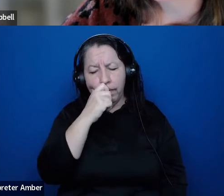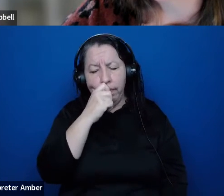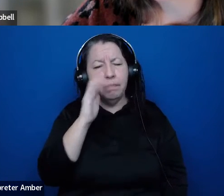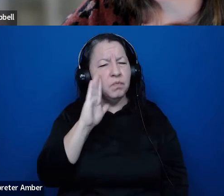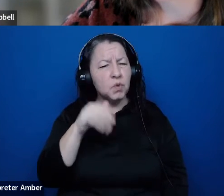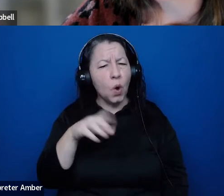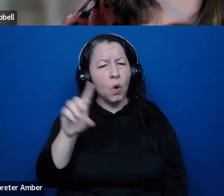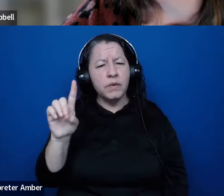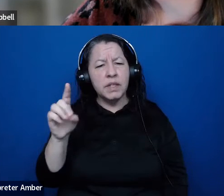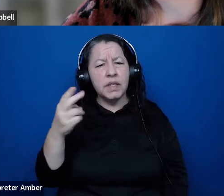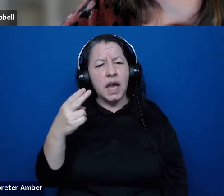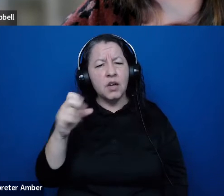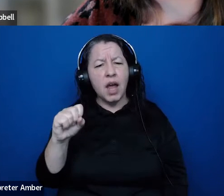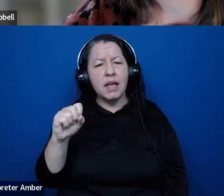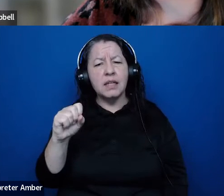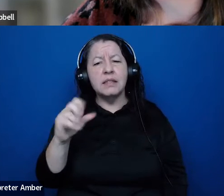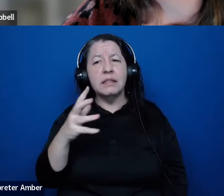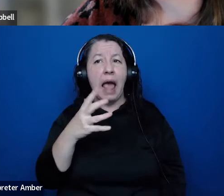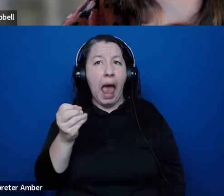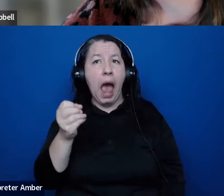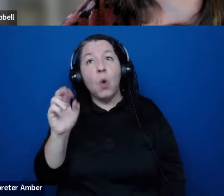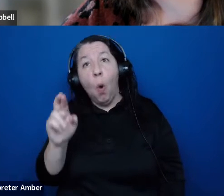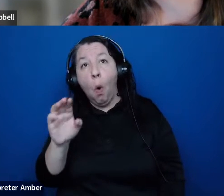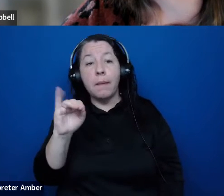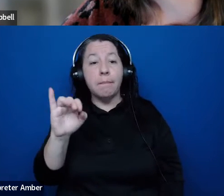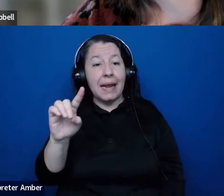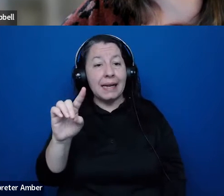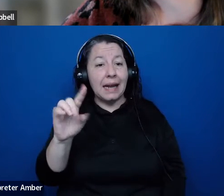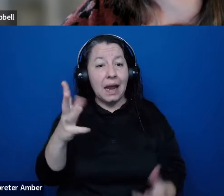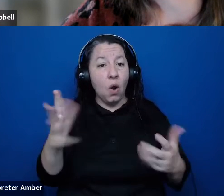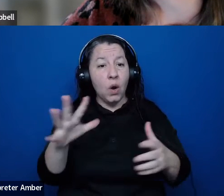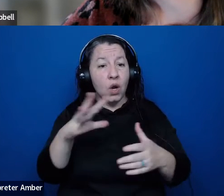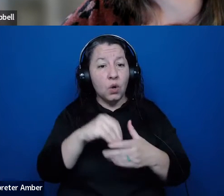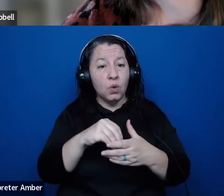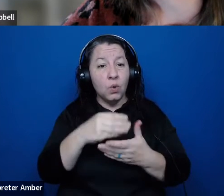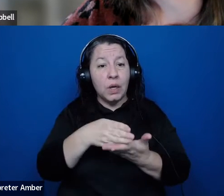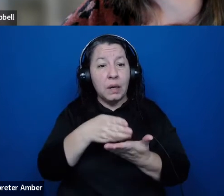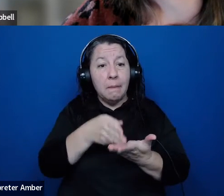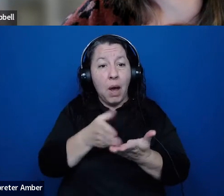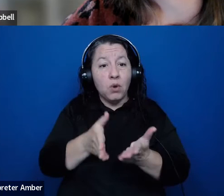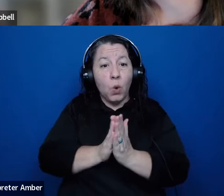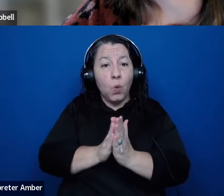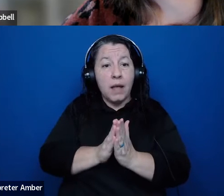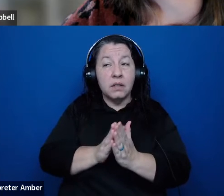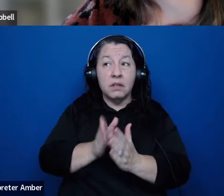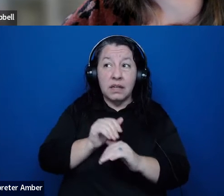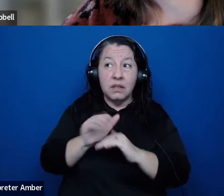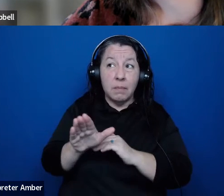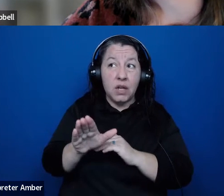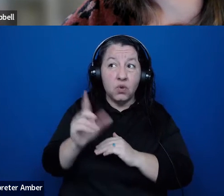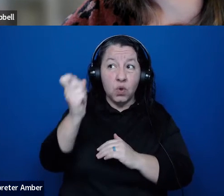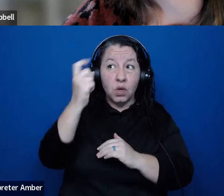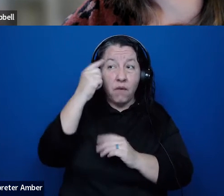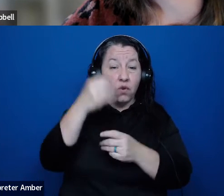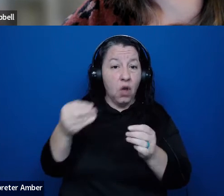DHS and or Medicaid has included budget requests to the governor's office to